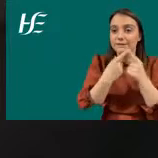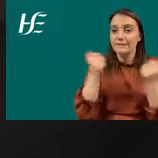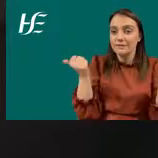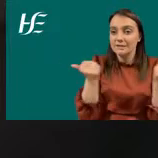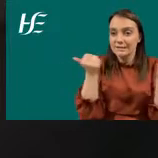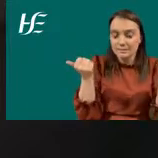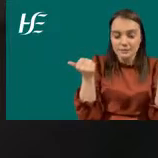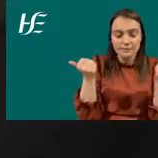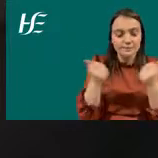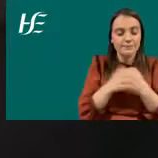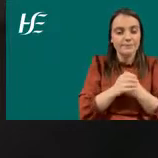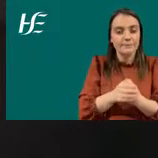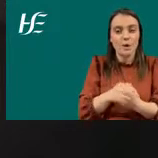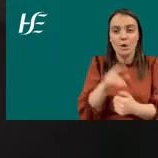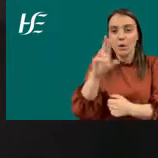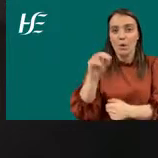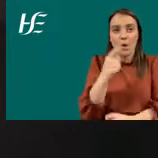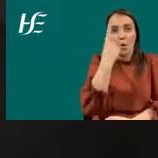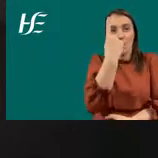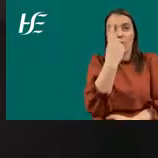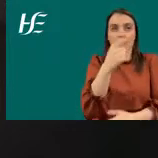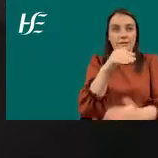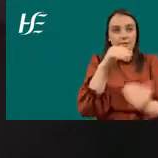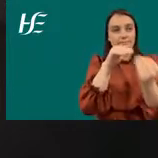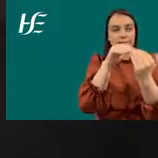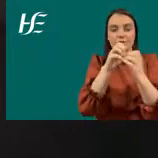No, there is no one size fits all.